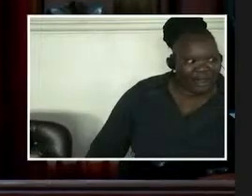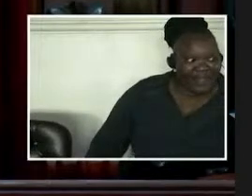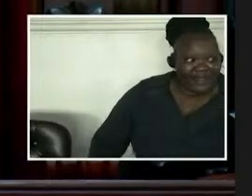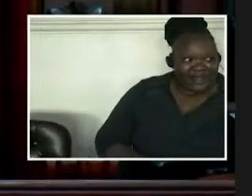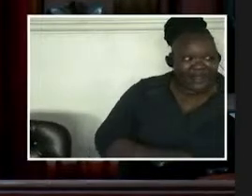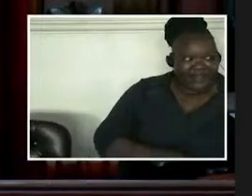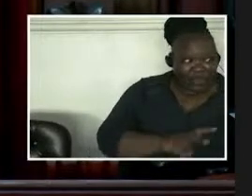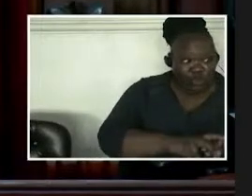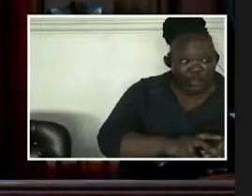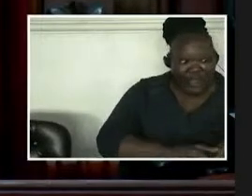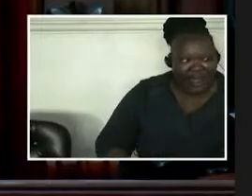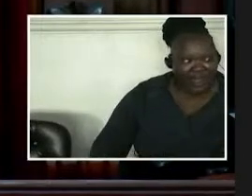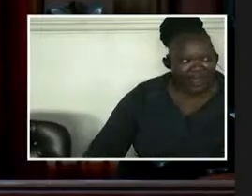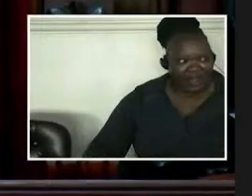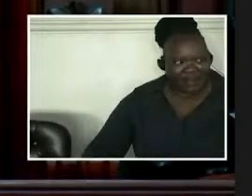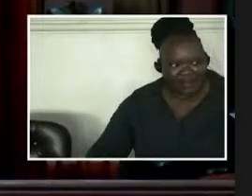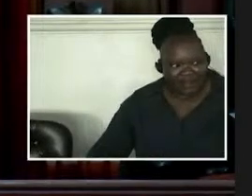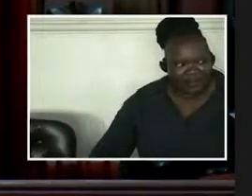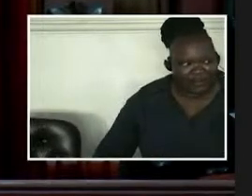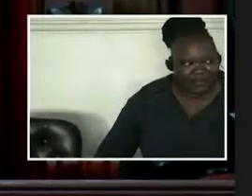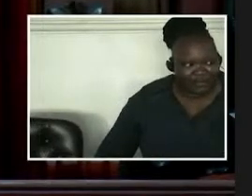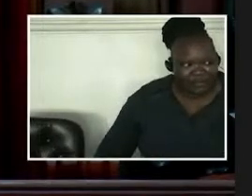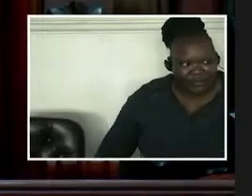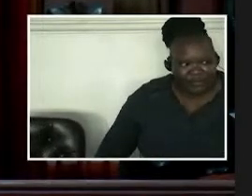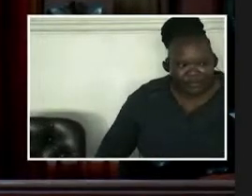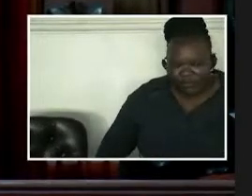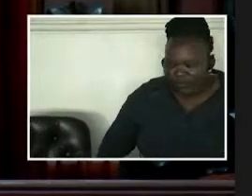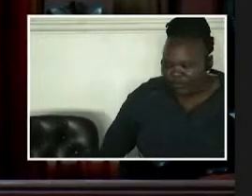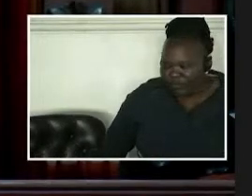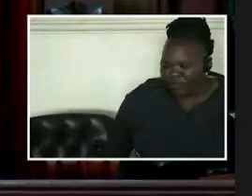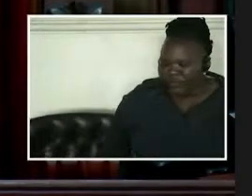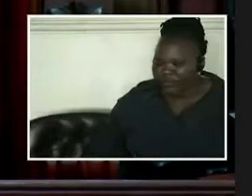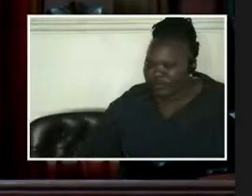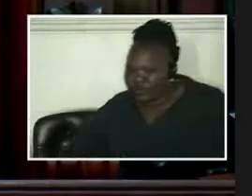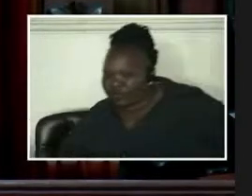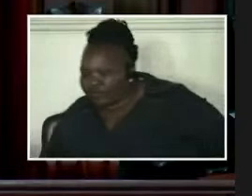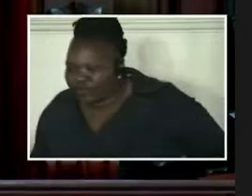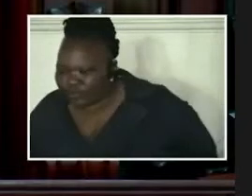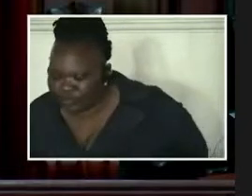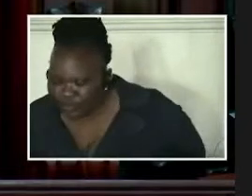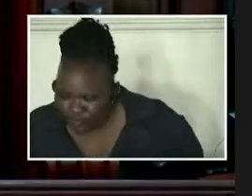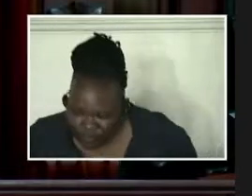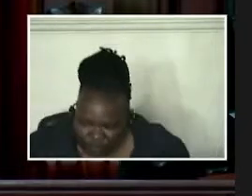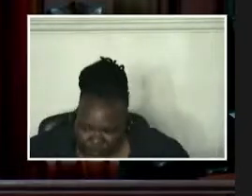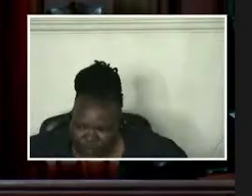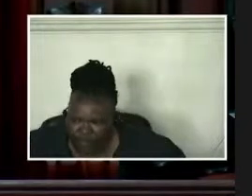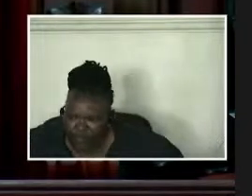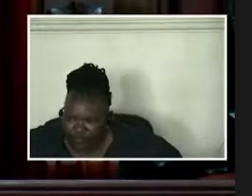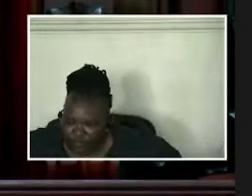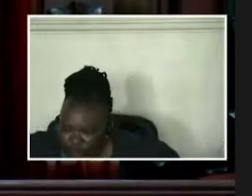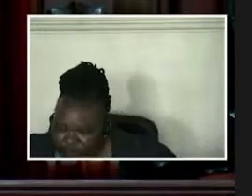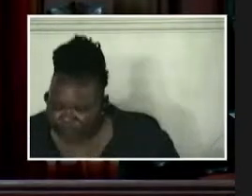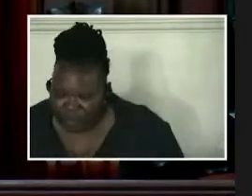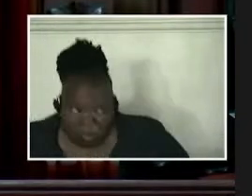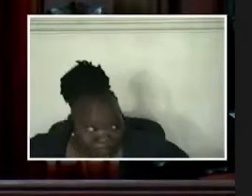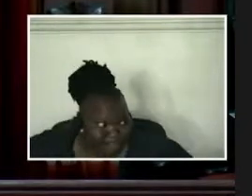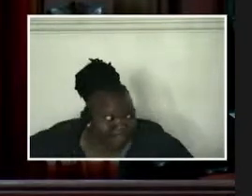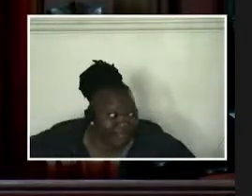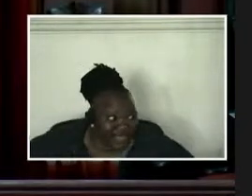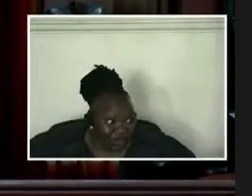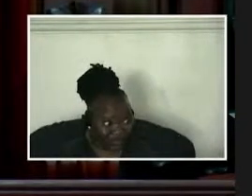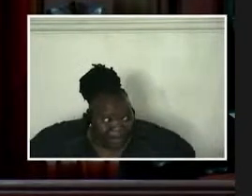can they be ordered in this house it's the side church all the police in this